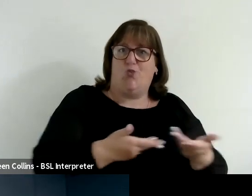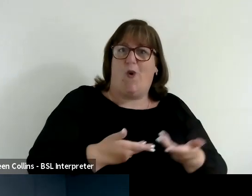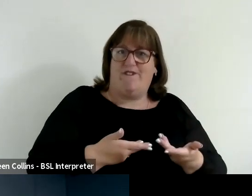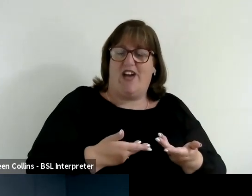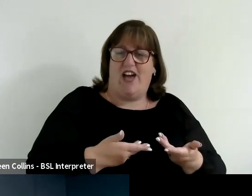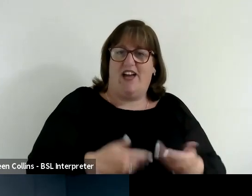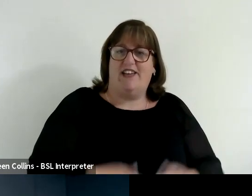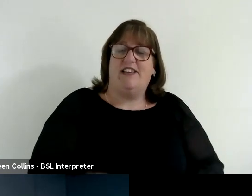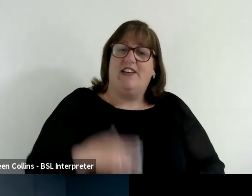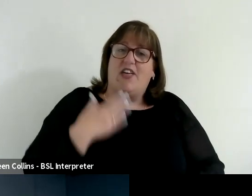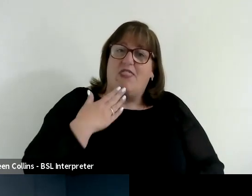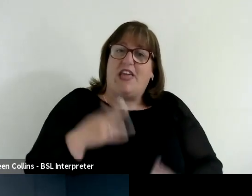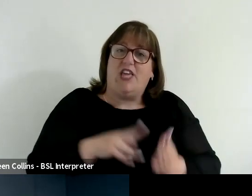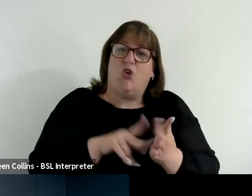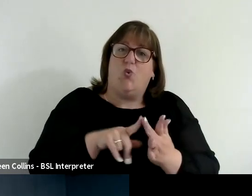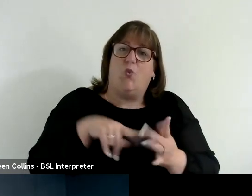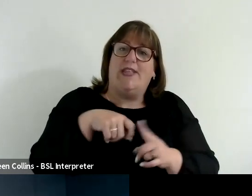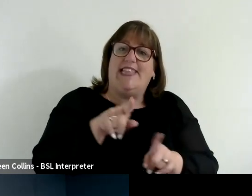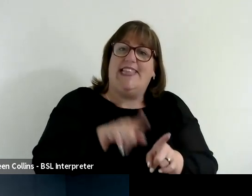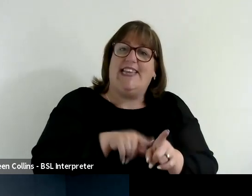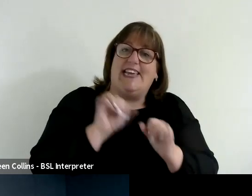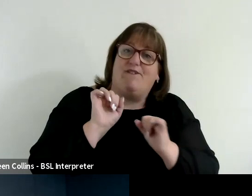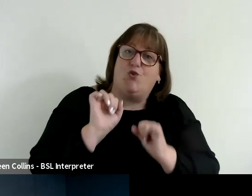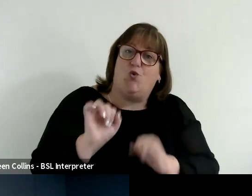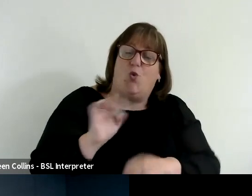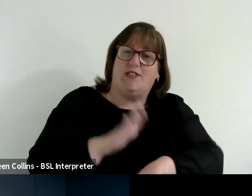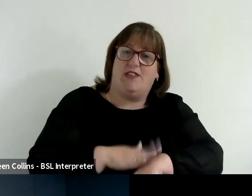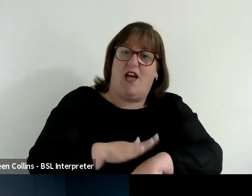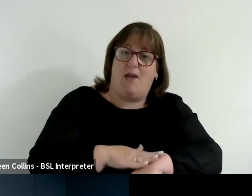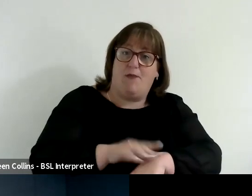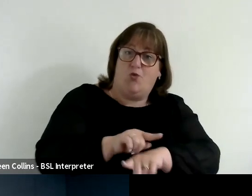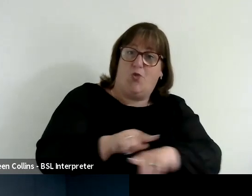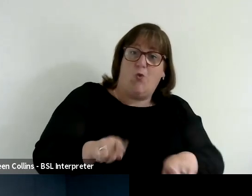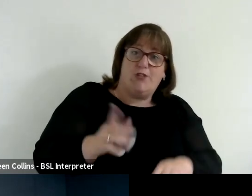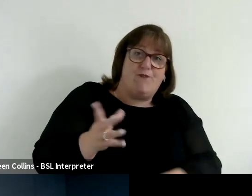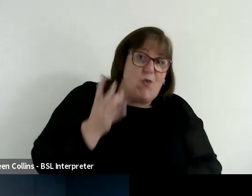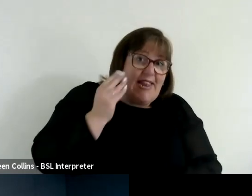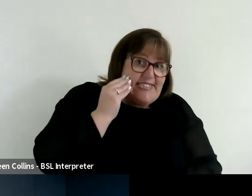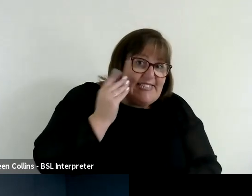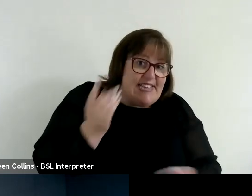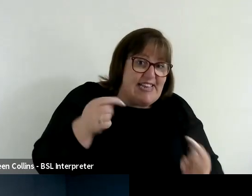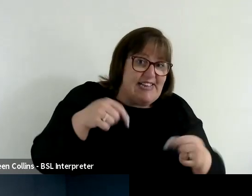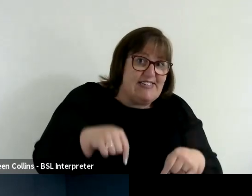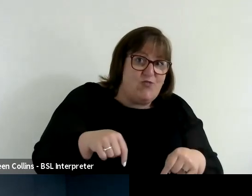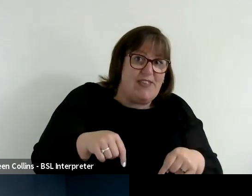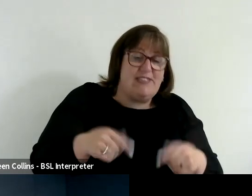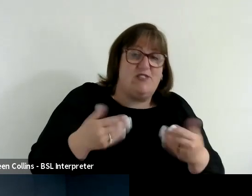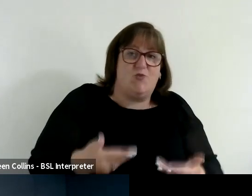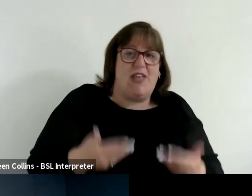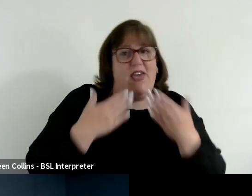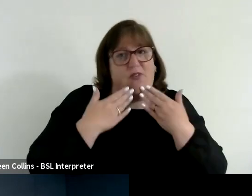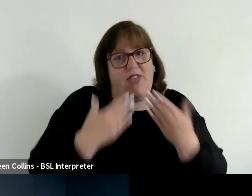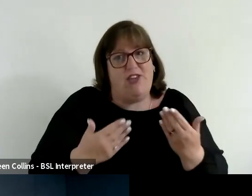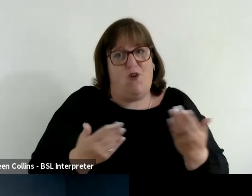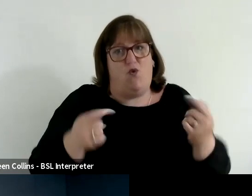for your time here today. To people who are listening, thank you very much for being here as well. And as you know,